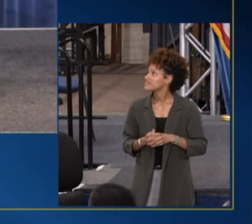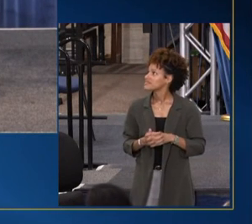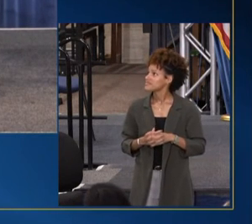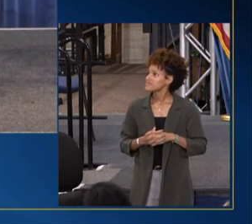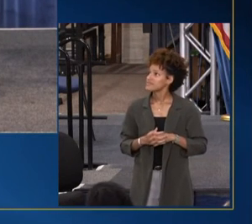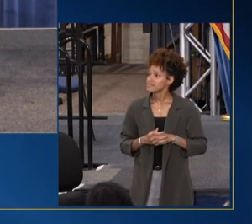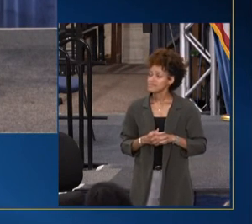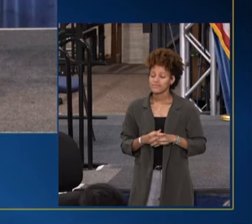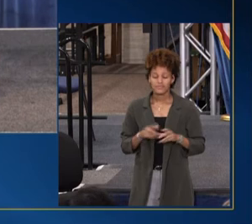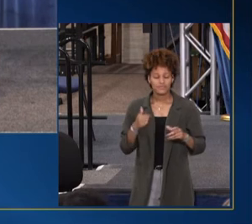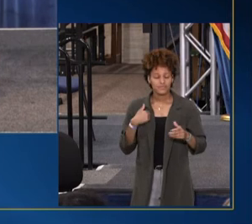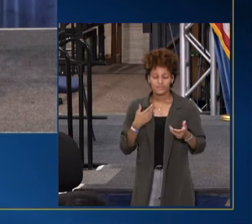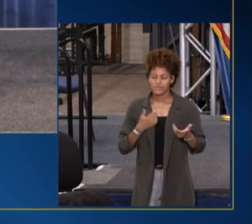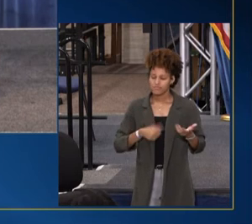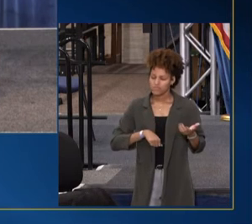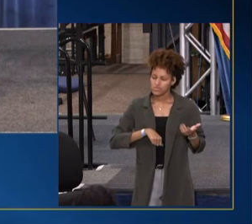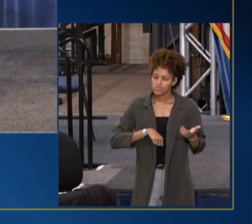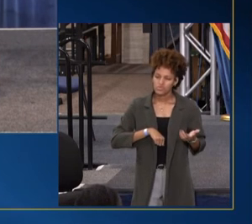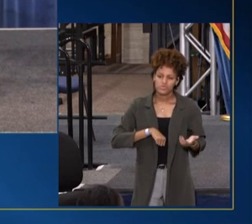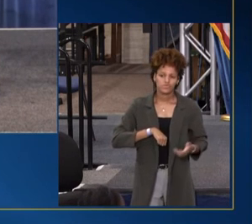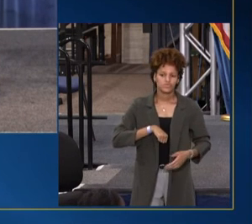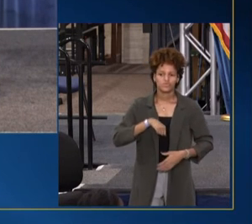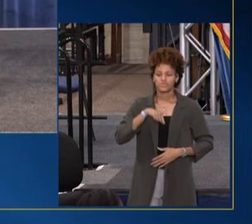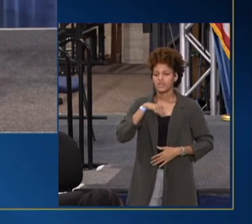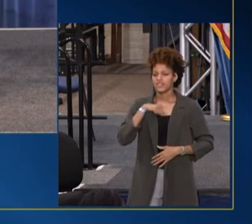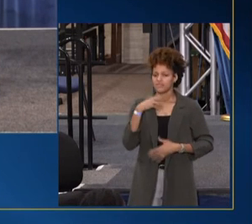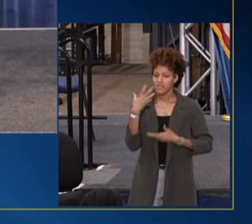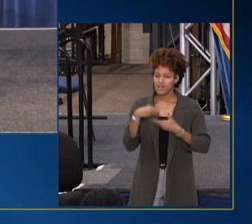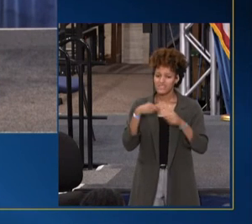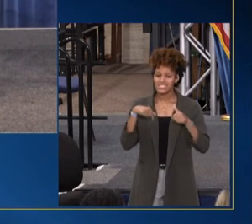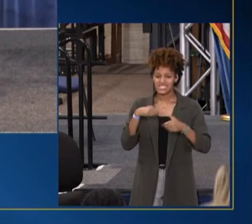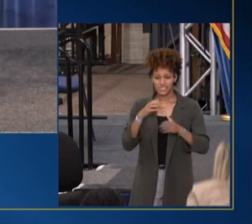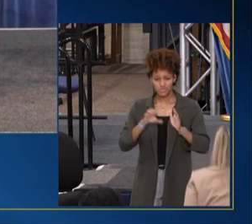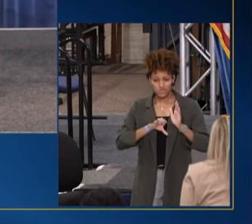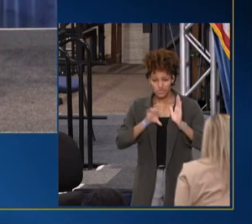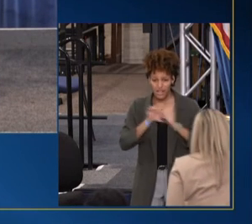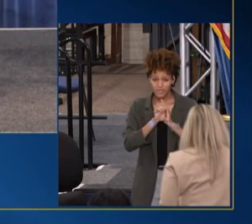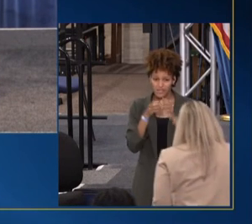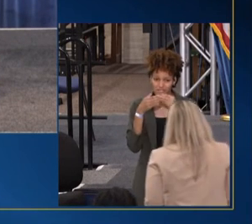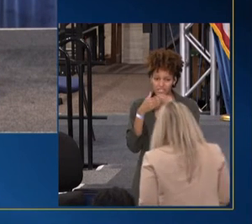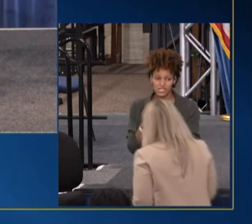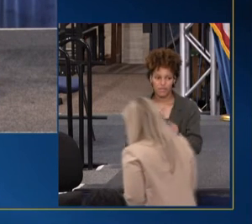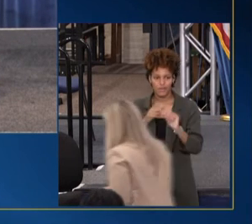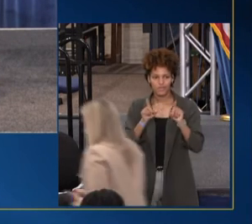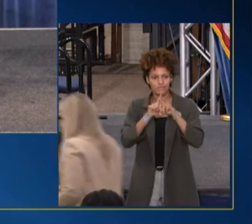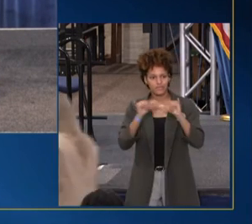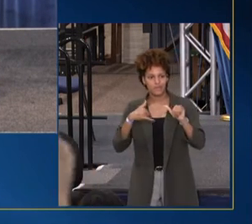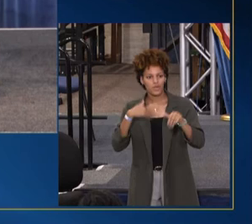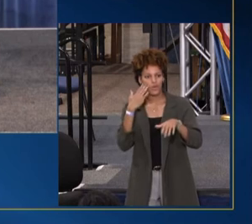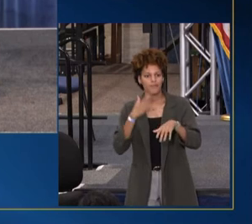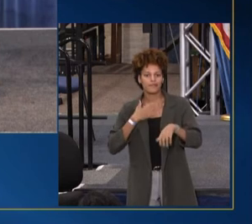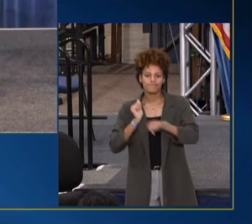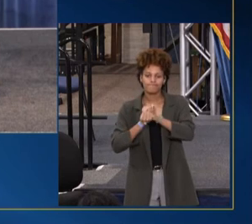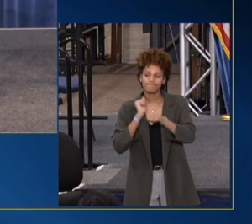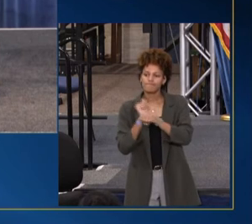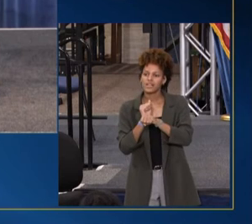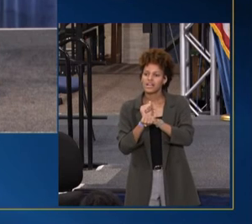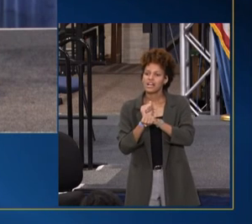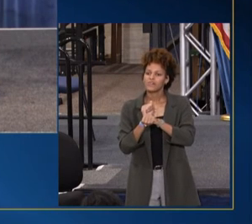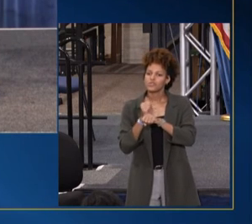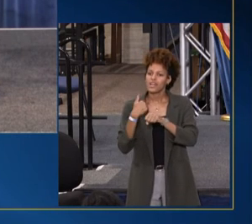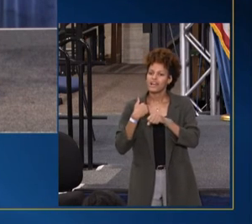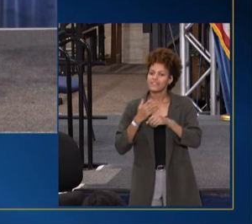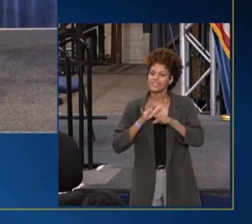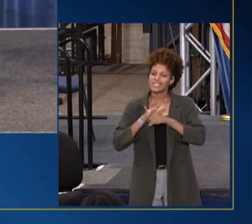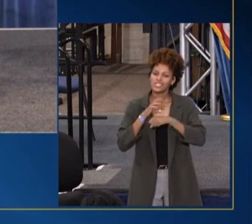And I am so proud to be a part of this chapter of leadership, but I also know that my job is to make sure that there is room for